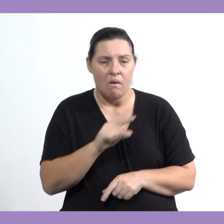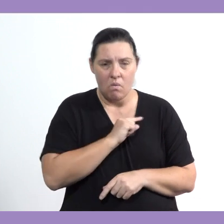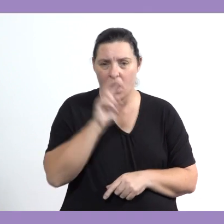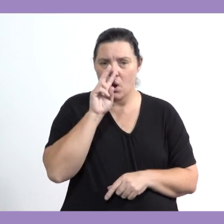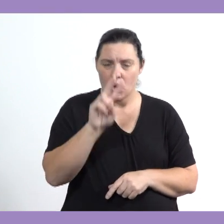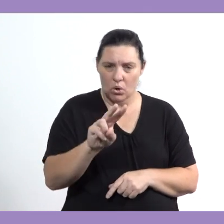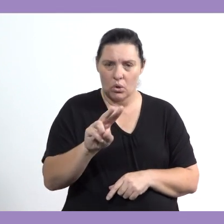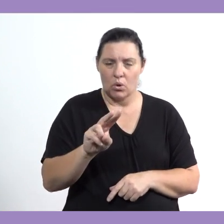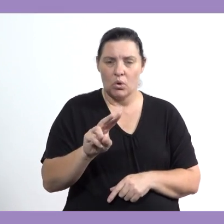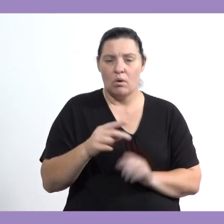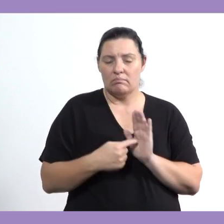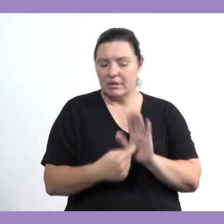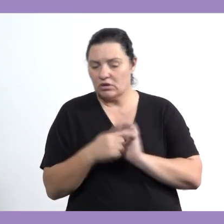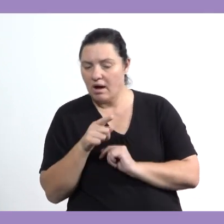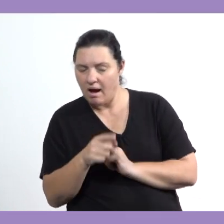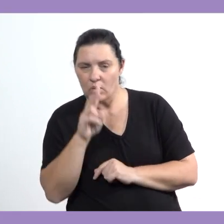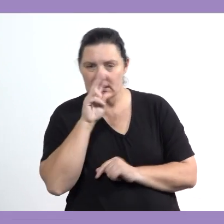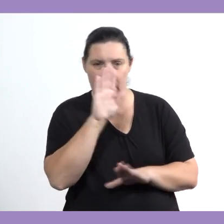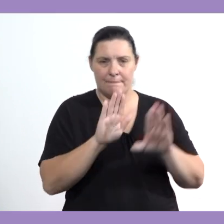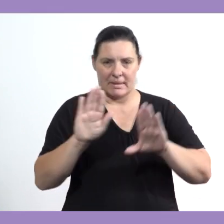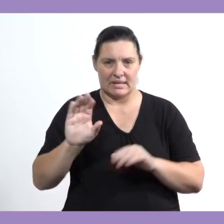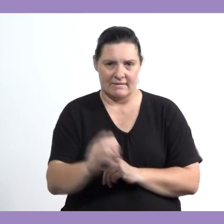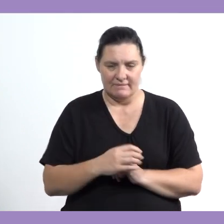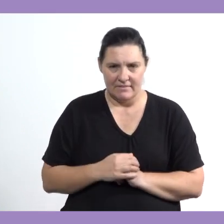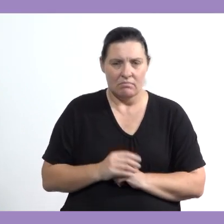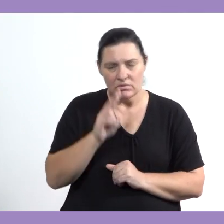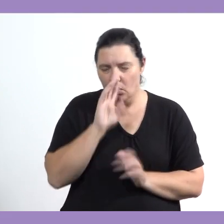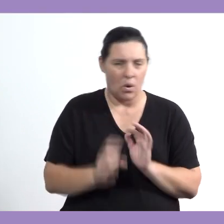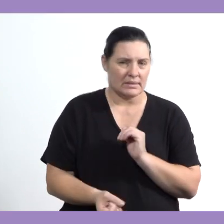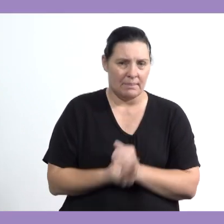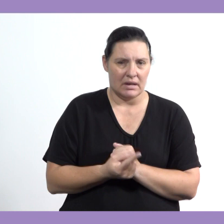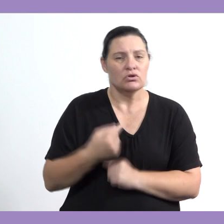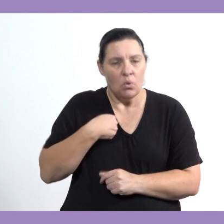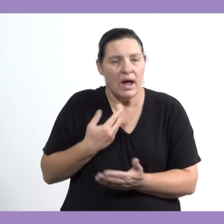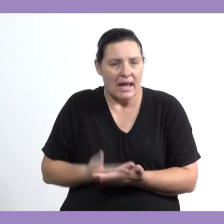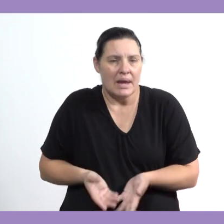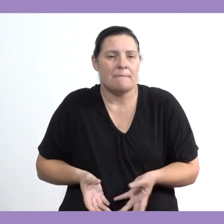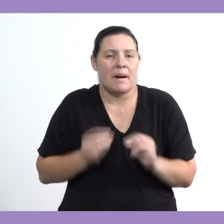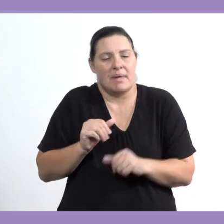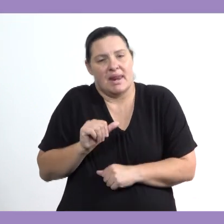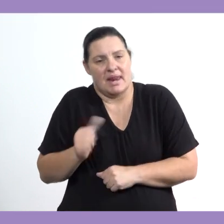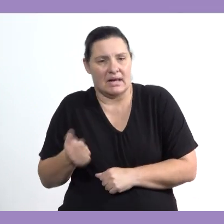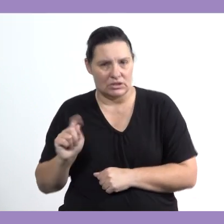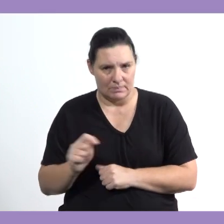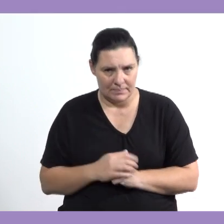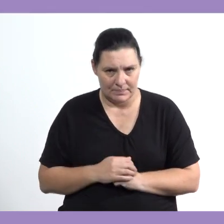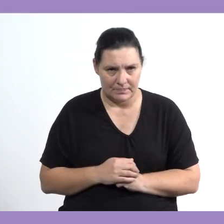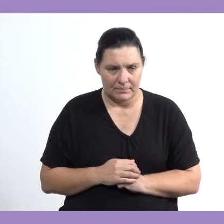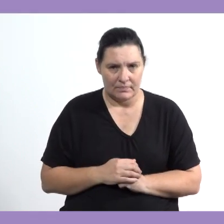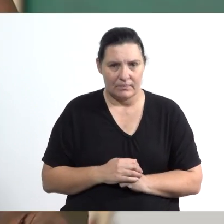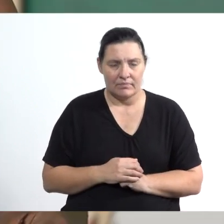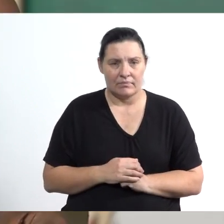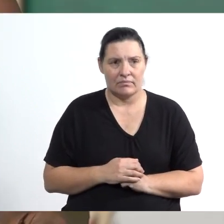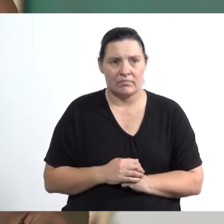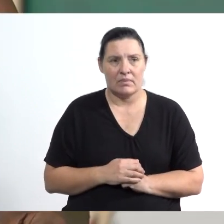It's because we look at the diagrams and we see a pattern, what is going on, for us to get the next